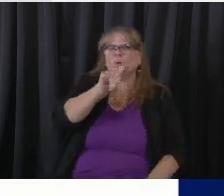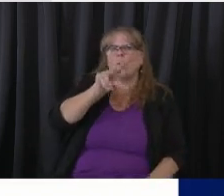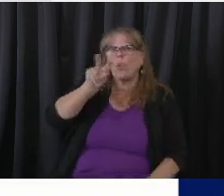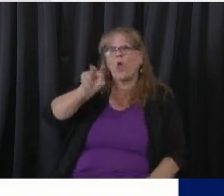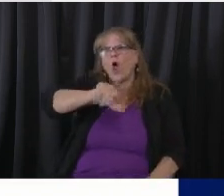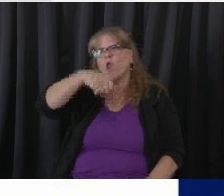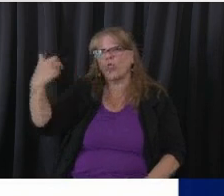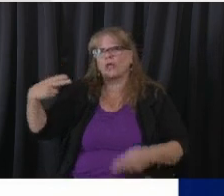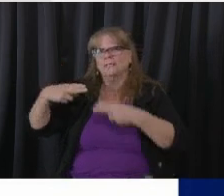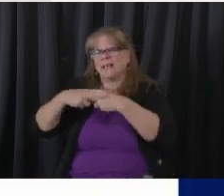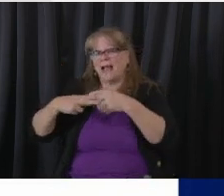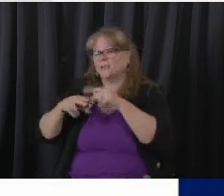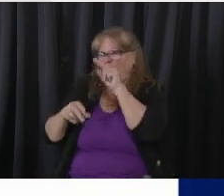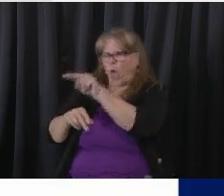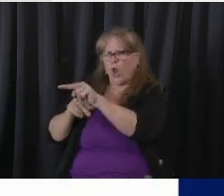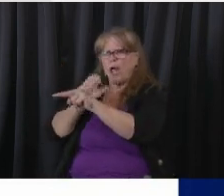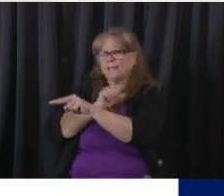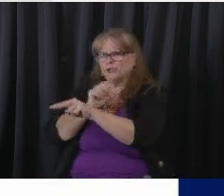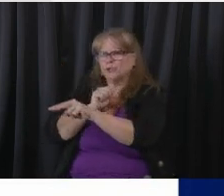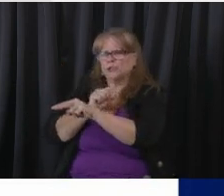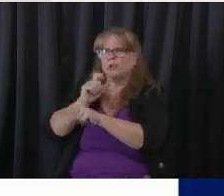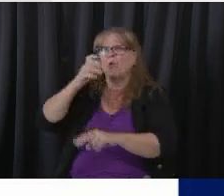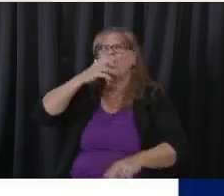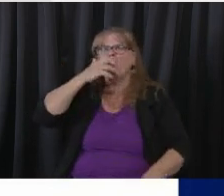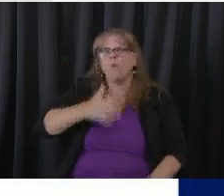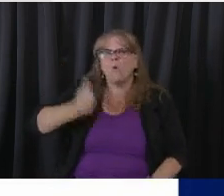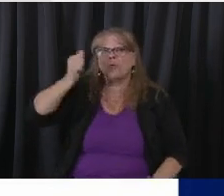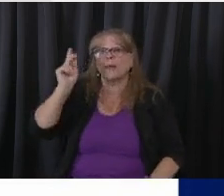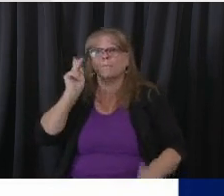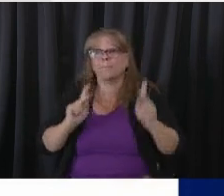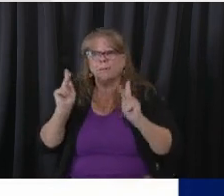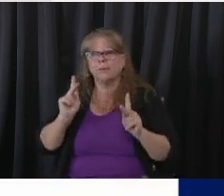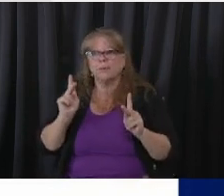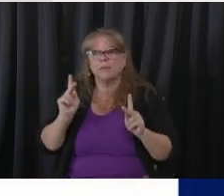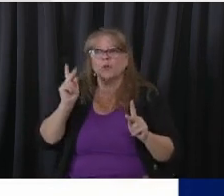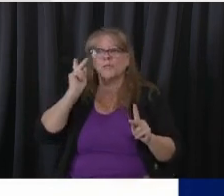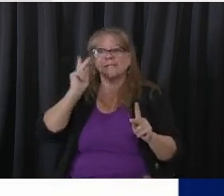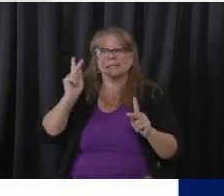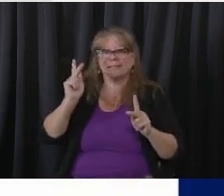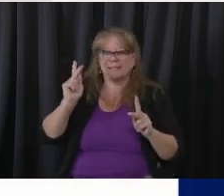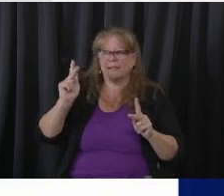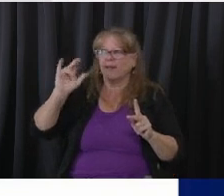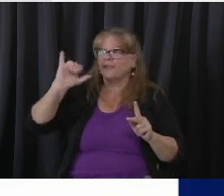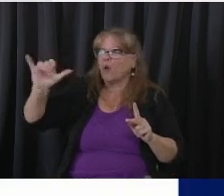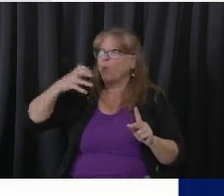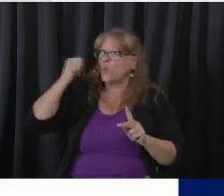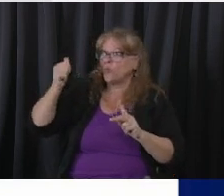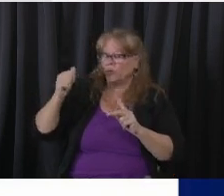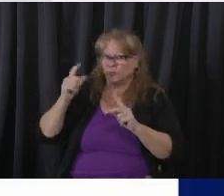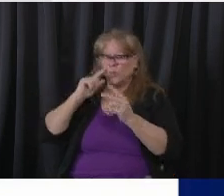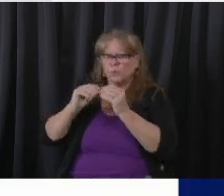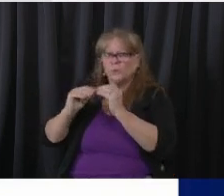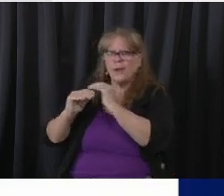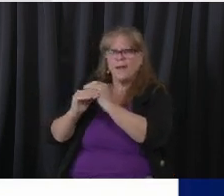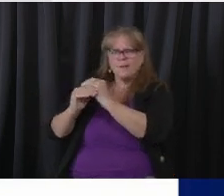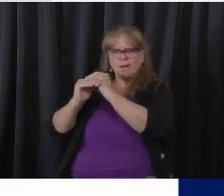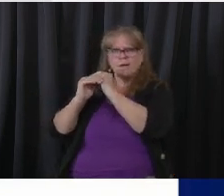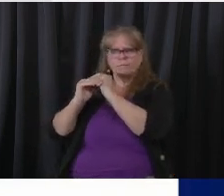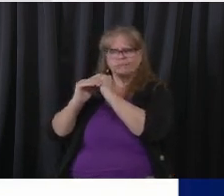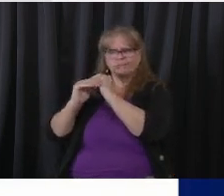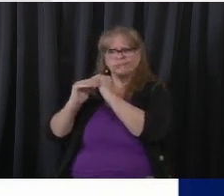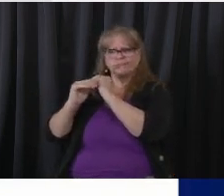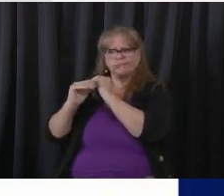you'll see that we're really experiencing this plateau in disease transmission that the governor mentioned. So you can see that we've really not budged, we've not decreased